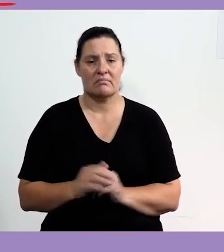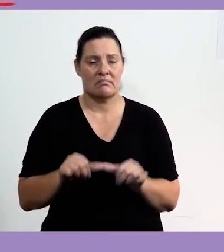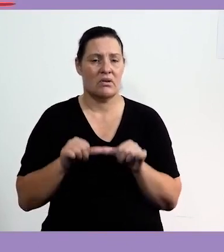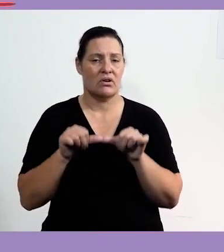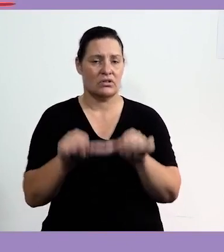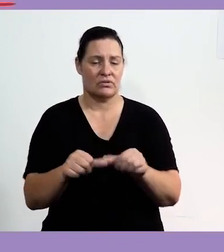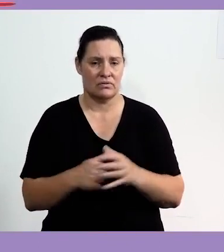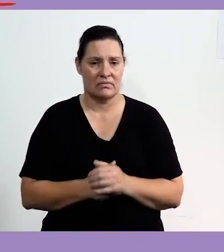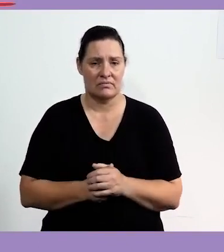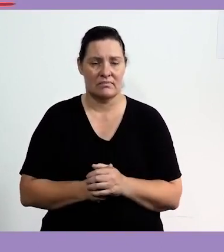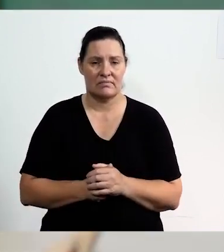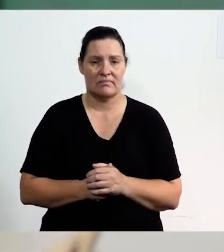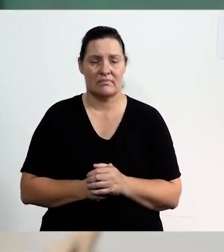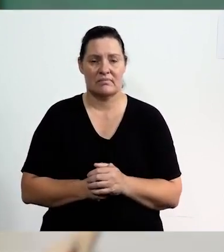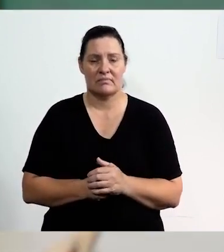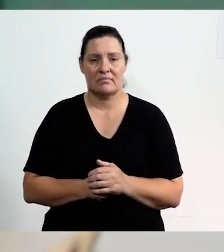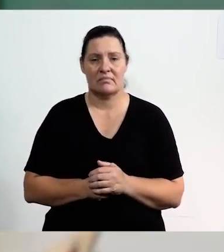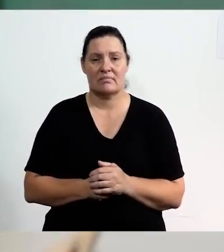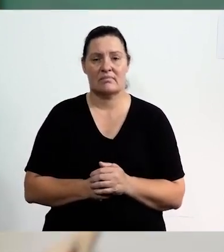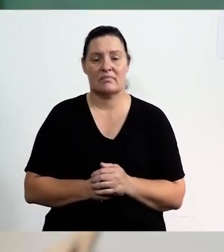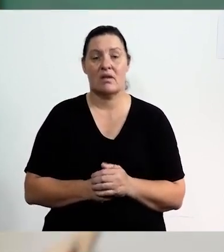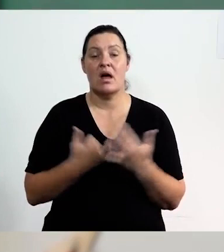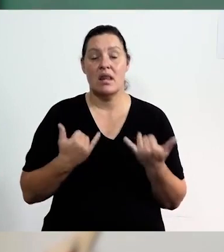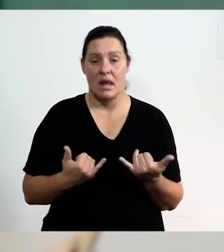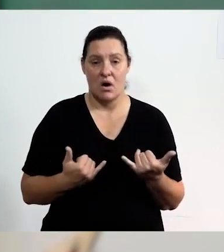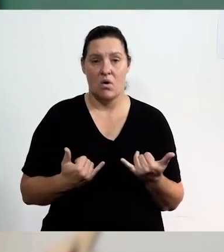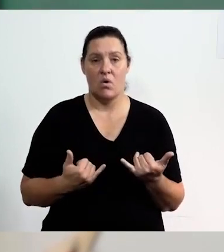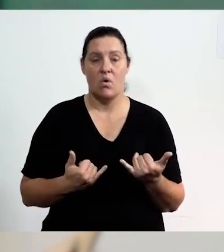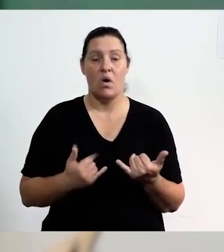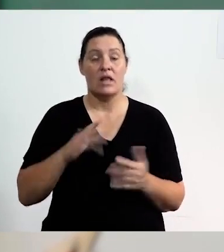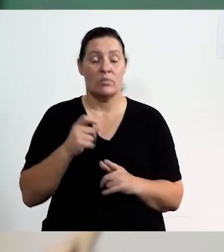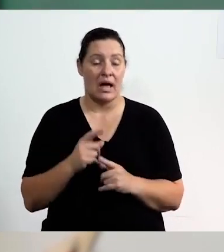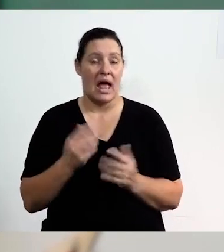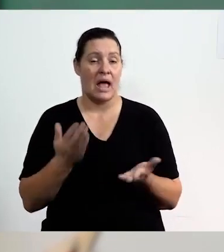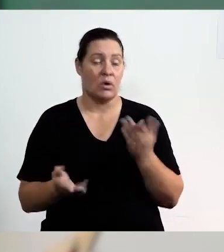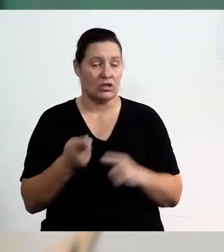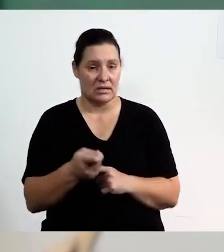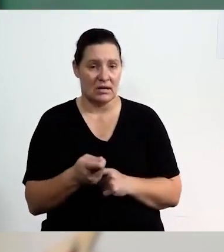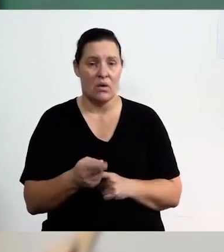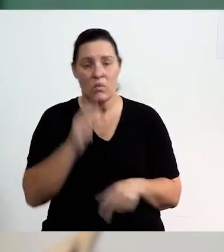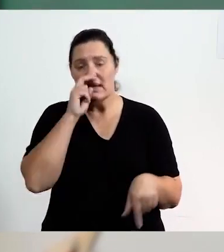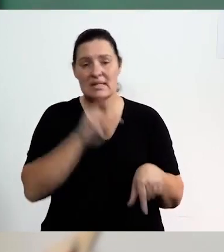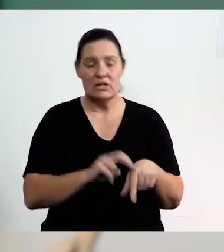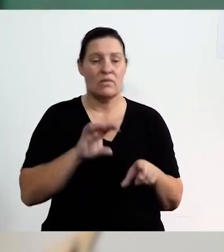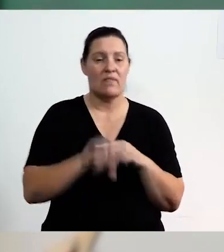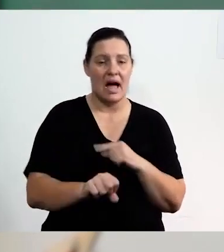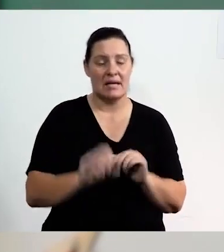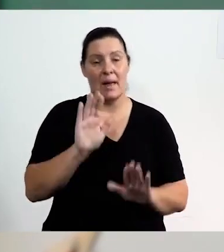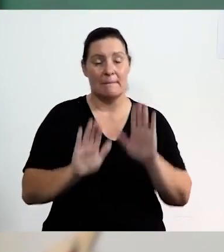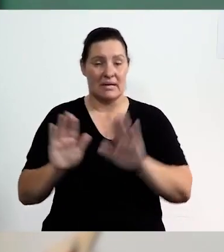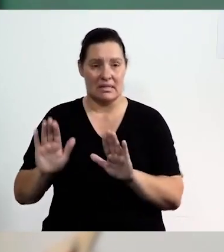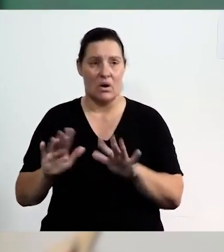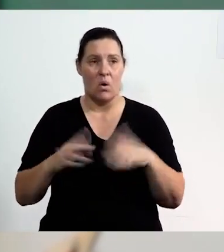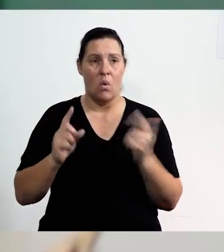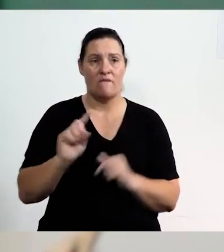Okay, let's continue. In this next example, we've been given the algebraic equation and we need to find